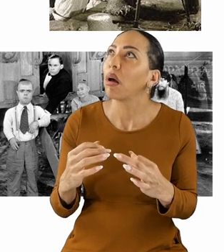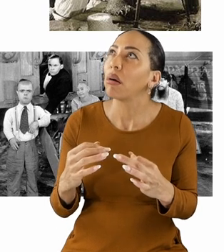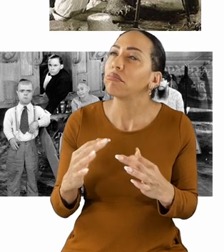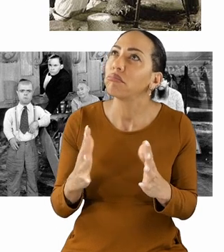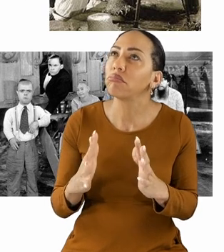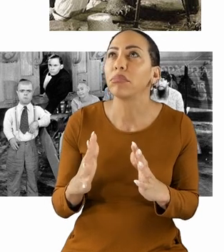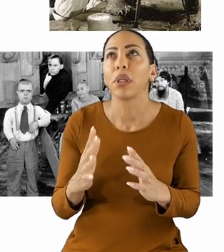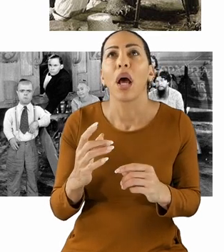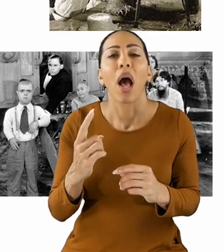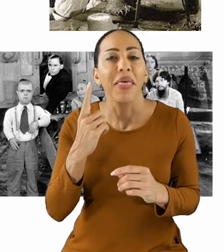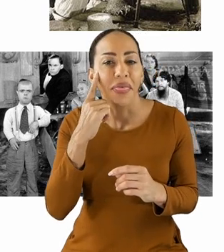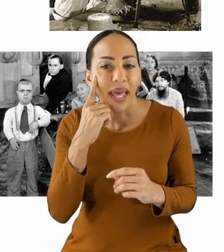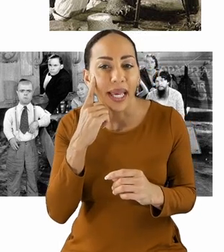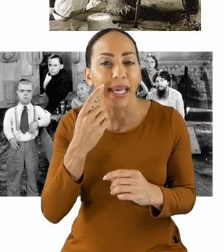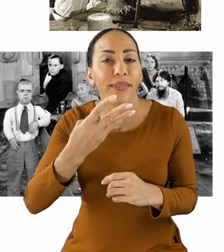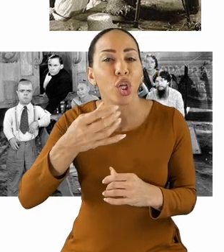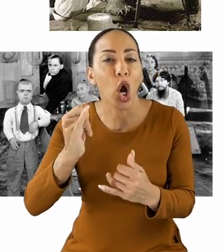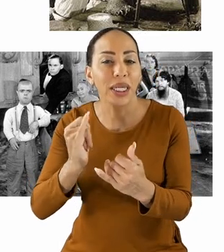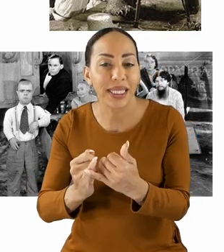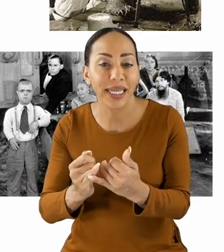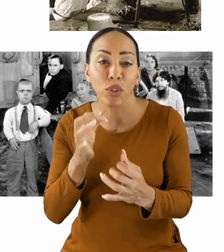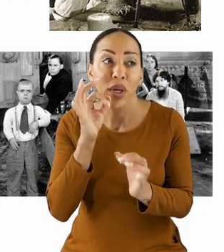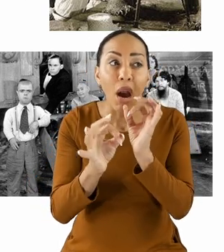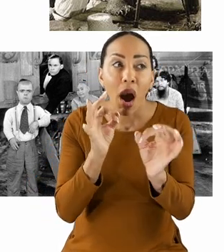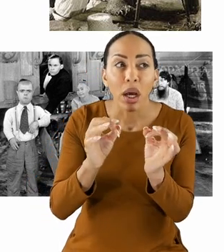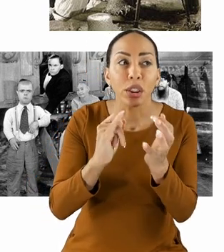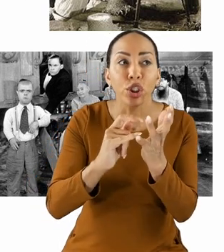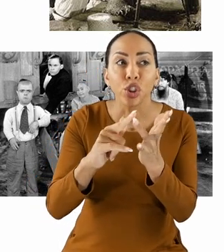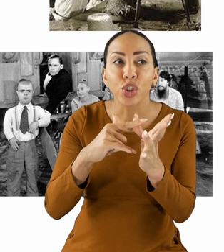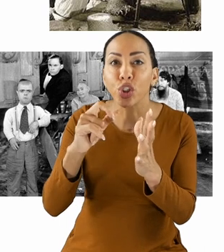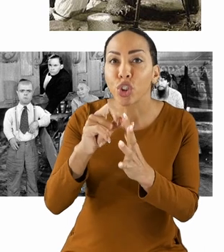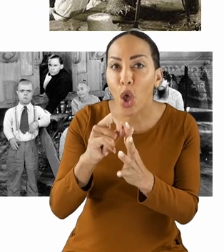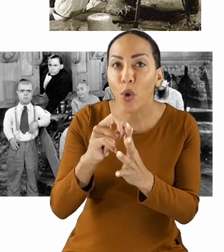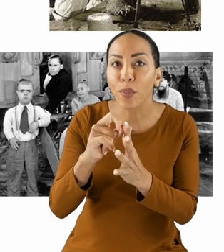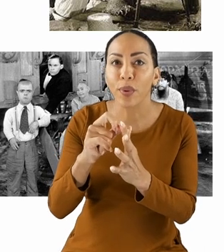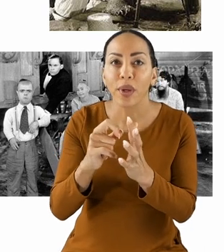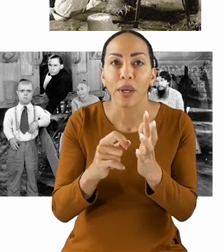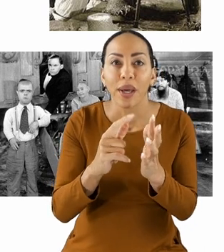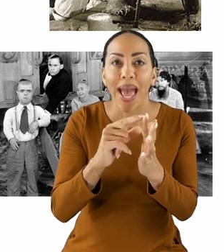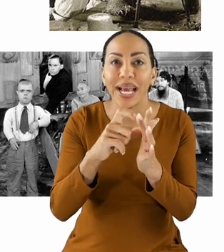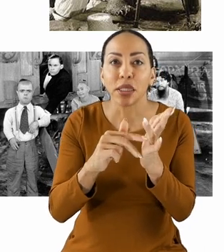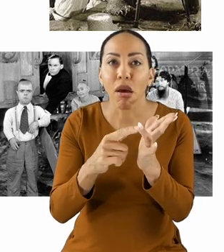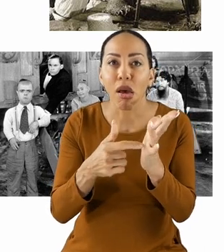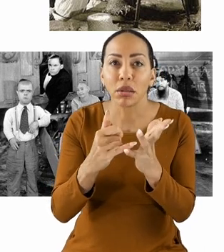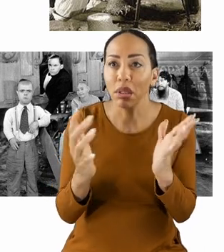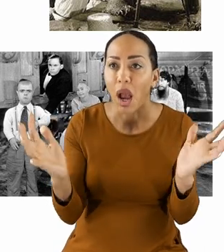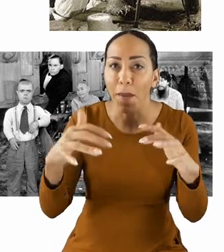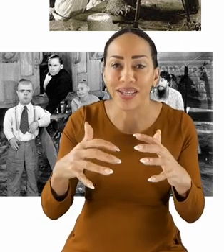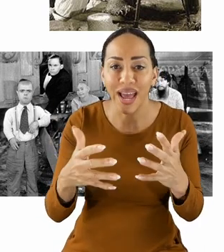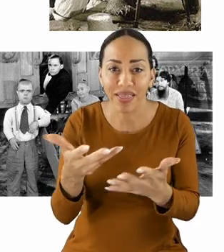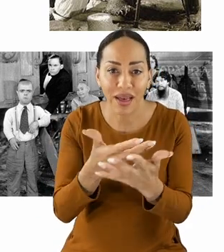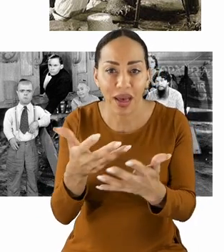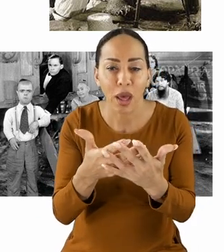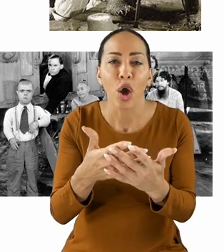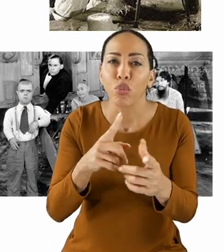and other things. We did have some success in the 90s in getting all the soap editors together under a campaign we call